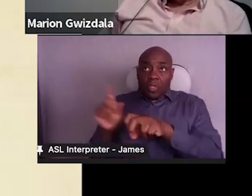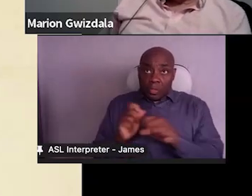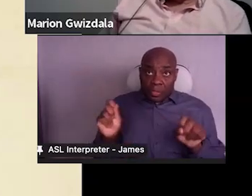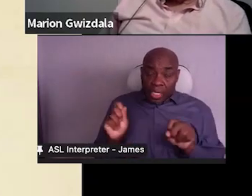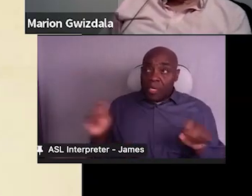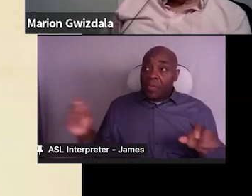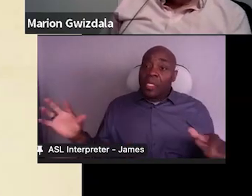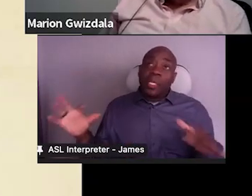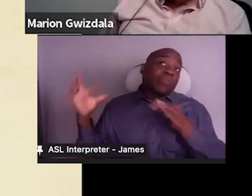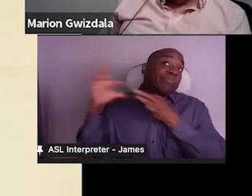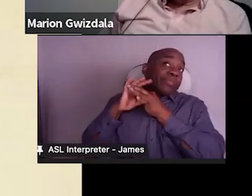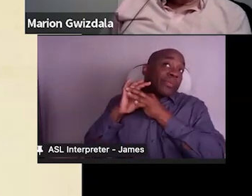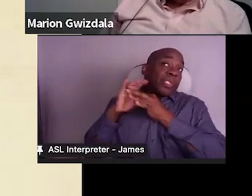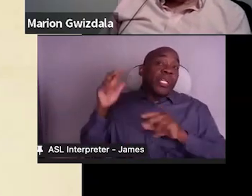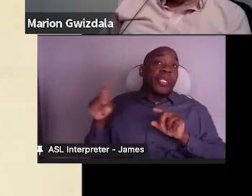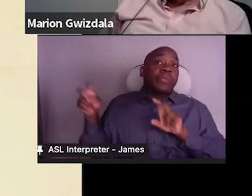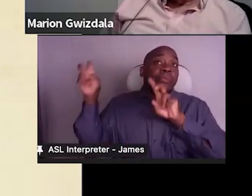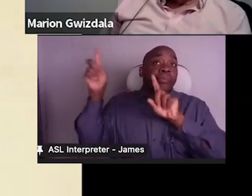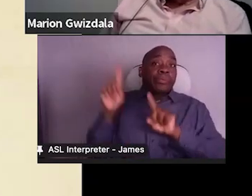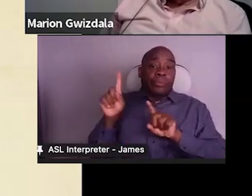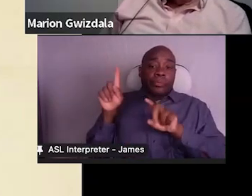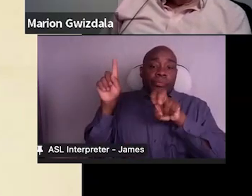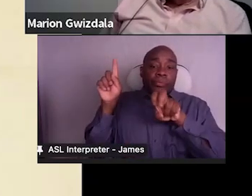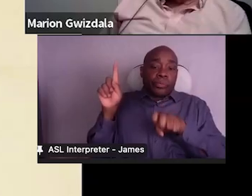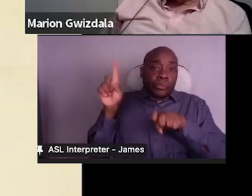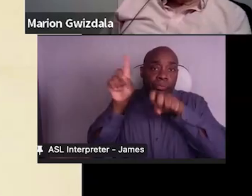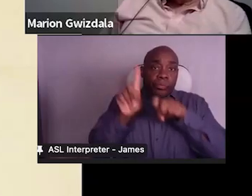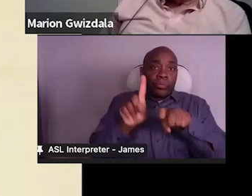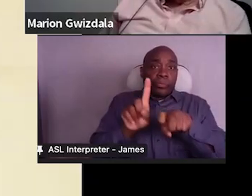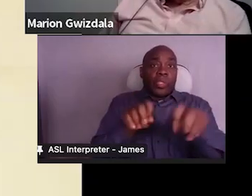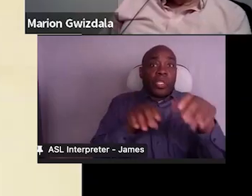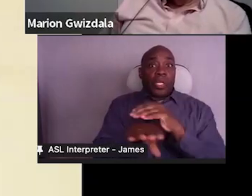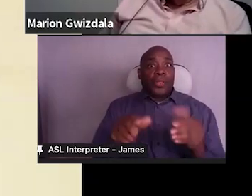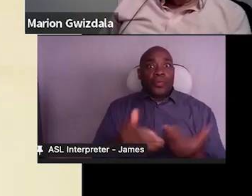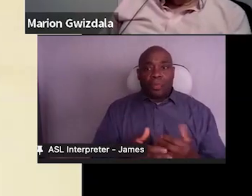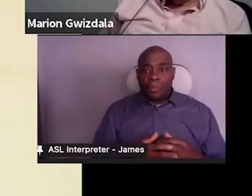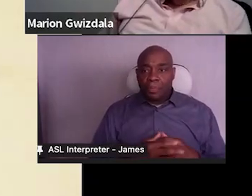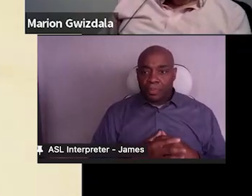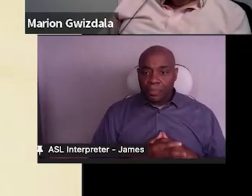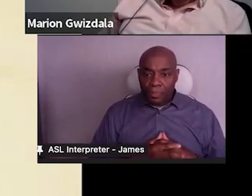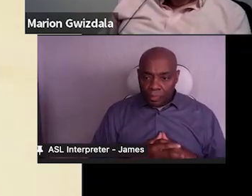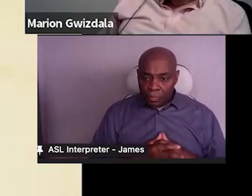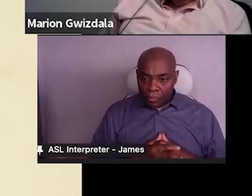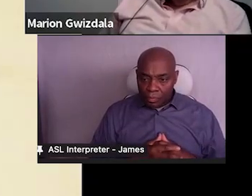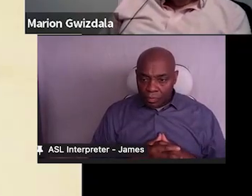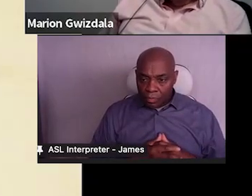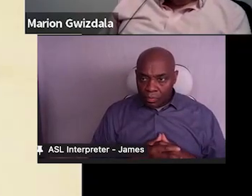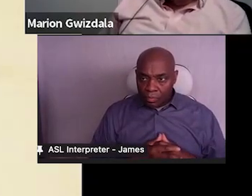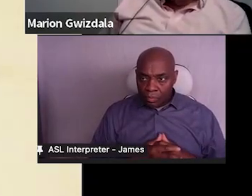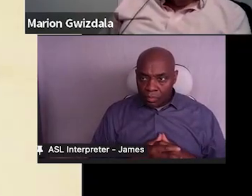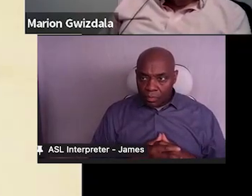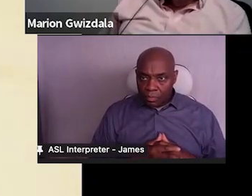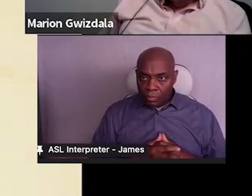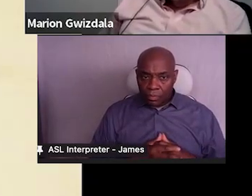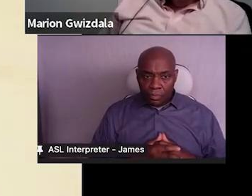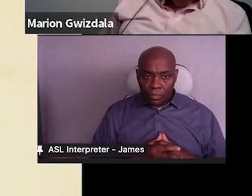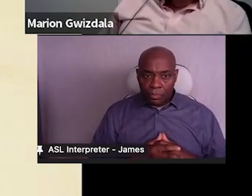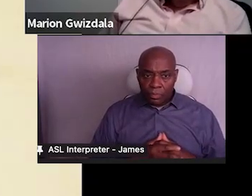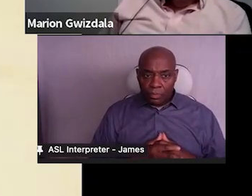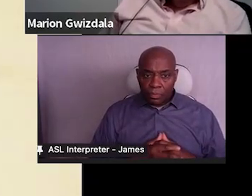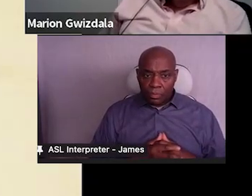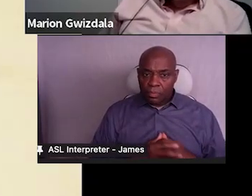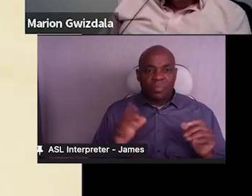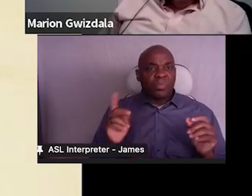is safe, the dog is put back on the leash, and the person enters into the room. Okay, any questions so